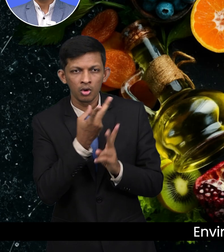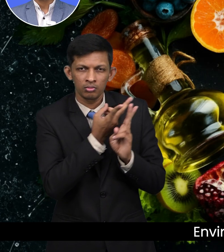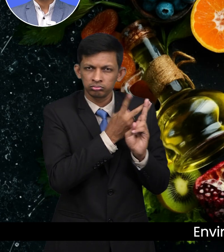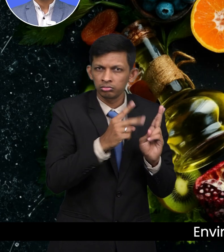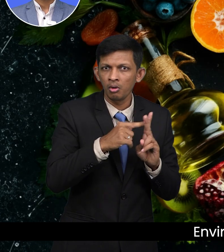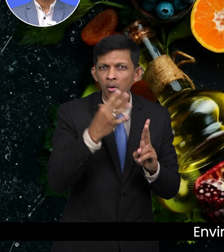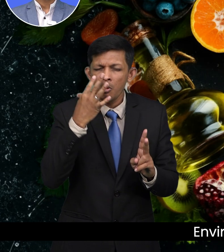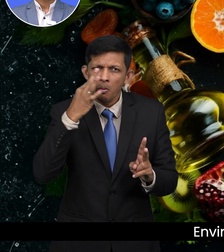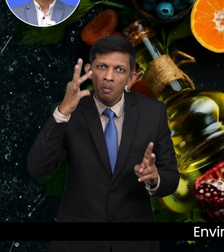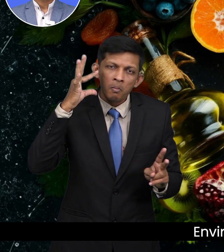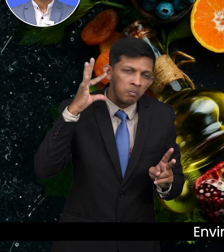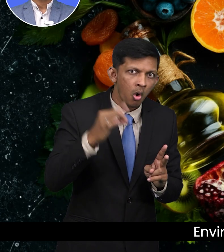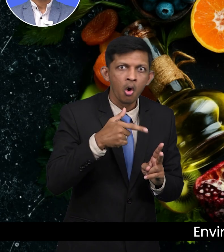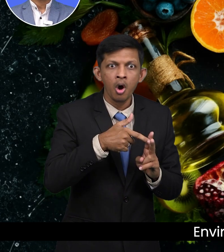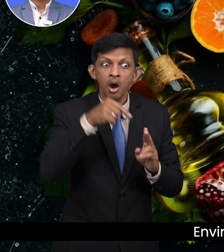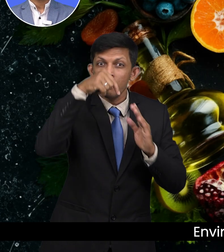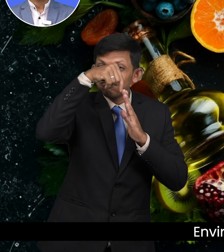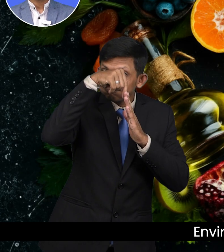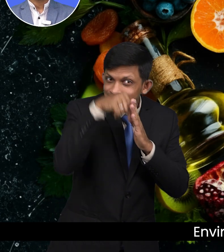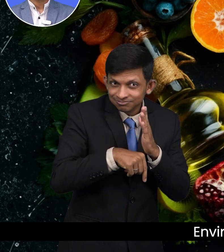Environmental Science.